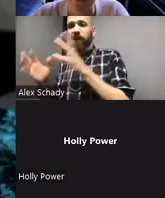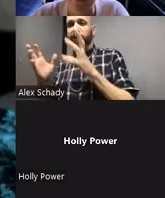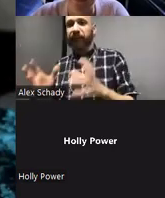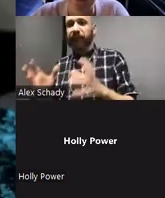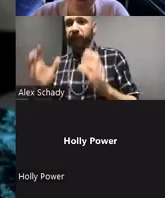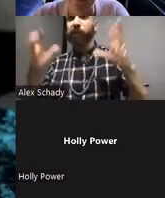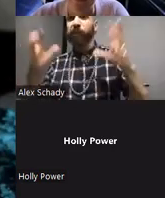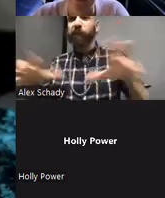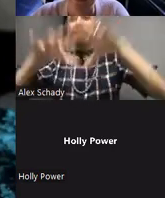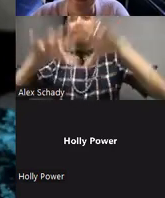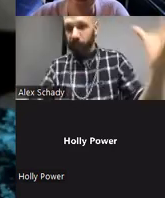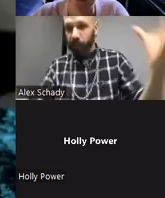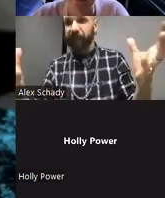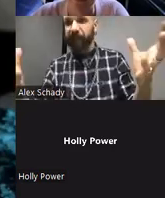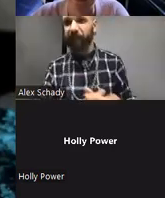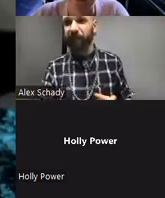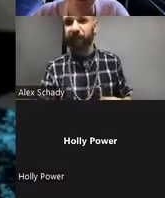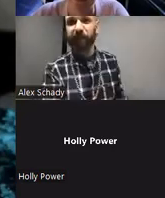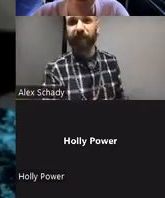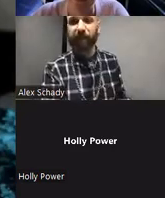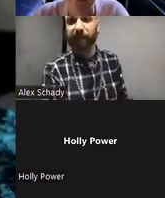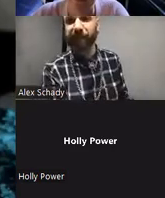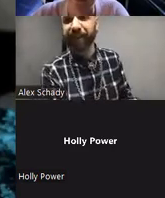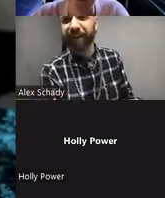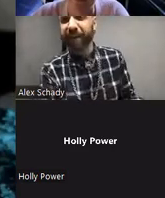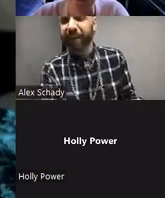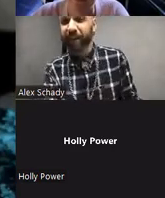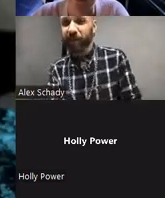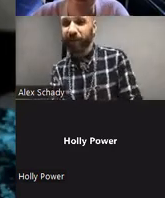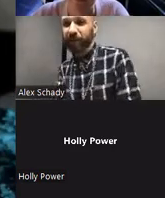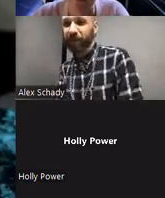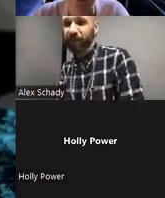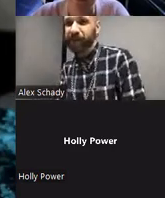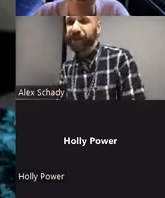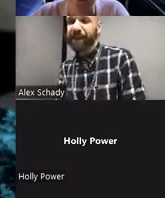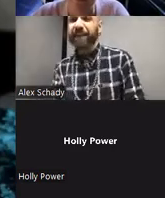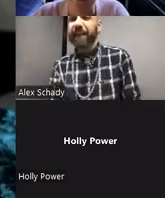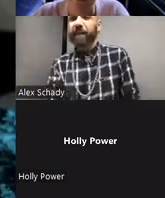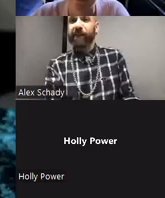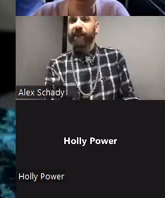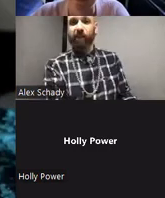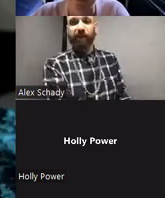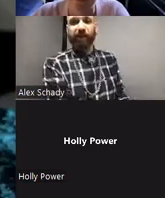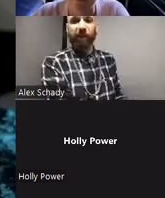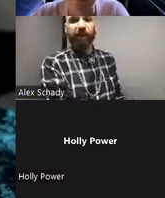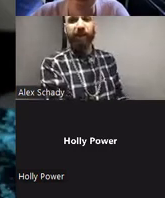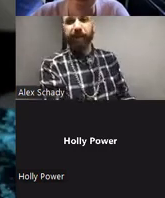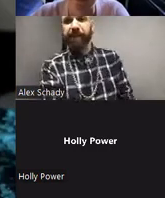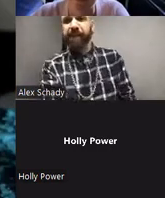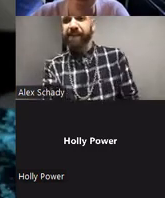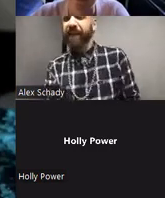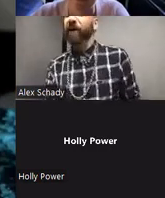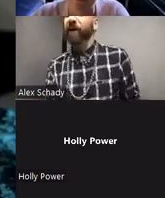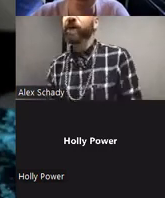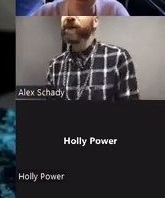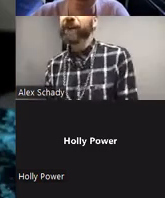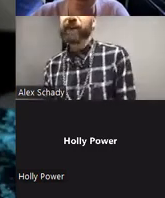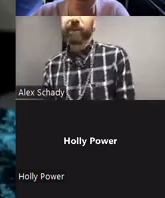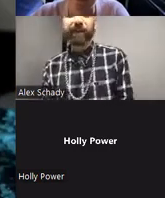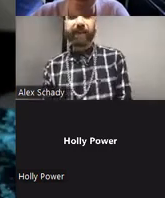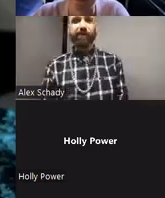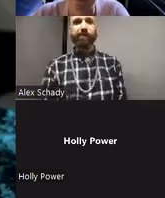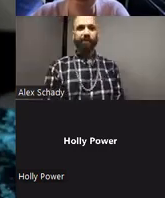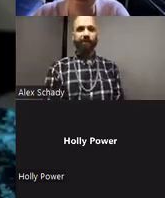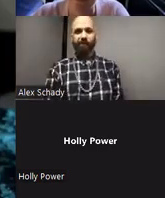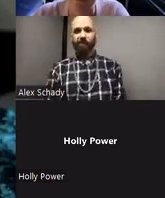studio in relation to the work that was made together. And so hopefully that'll be a nice way of sort of celebrating what we've done, and yeah, hope the